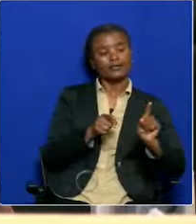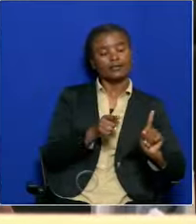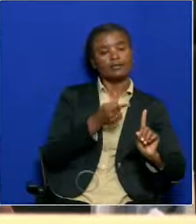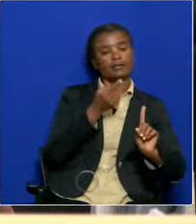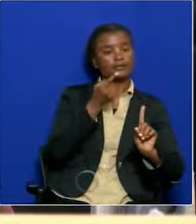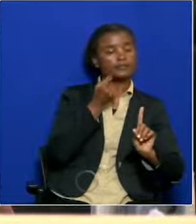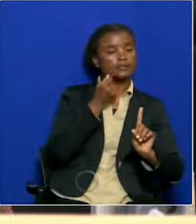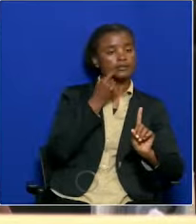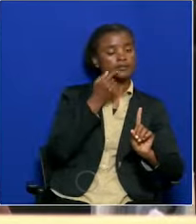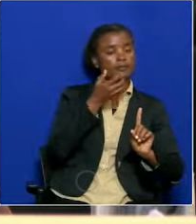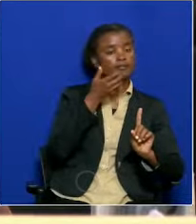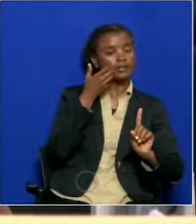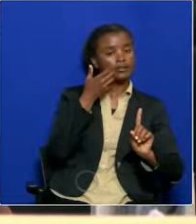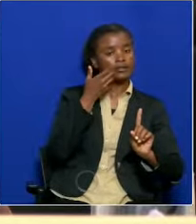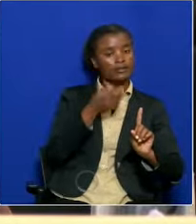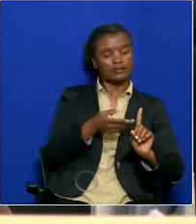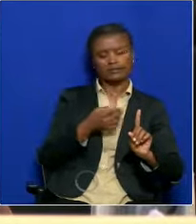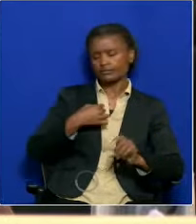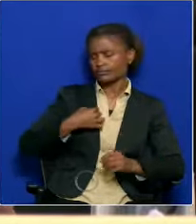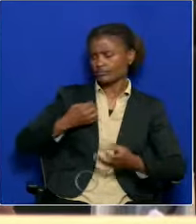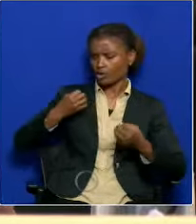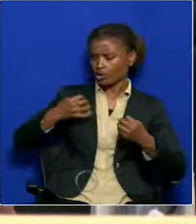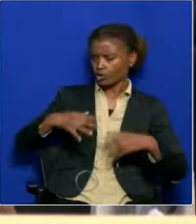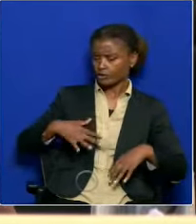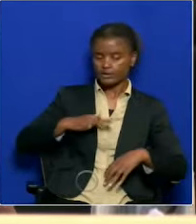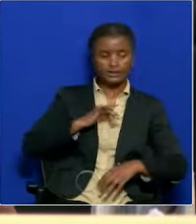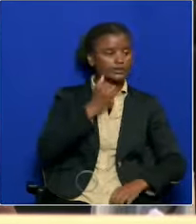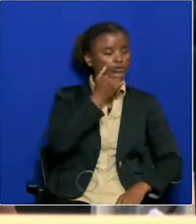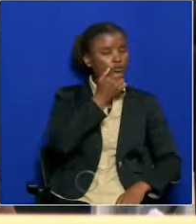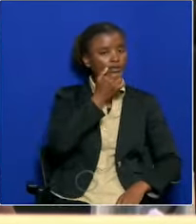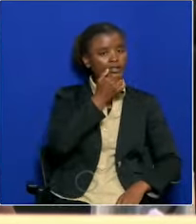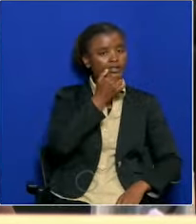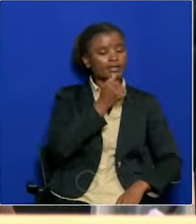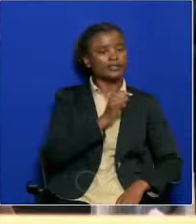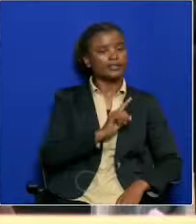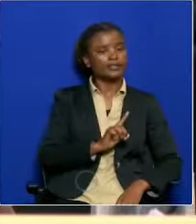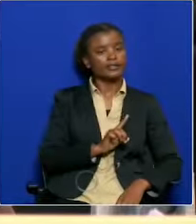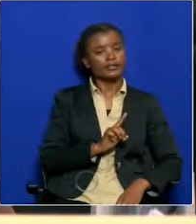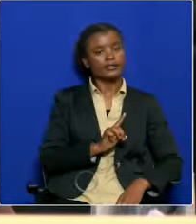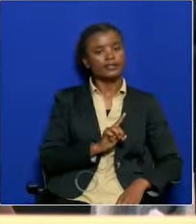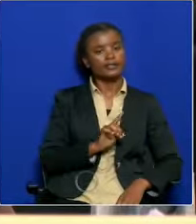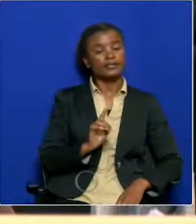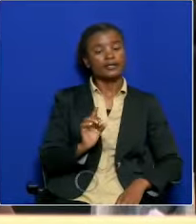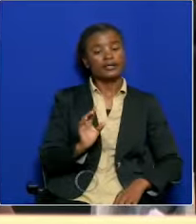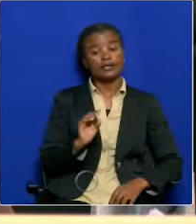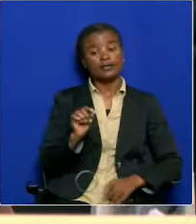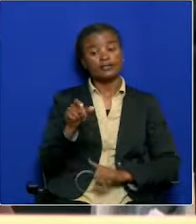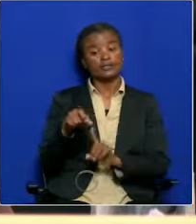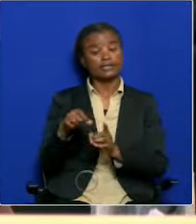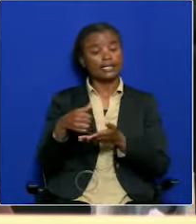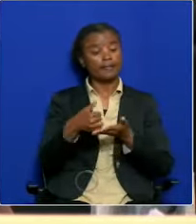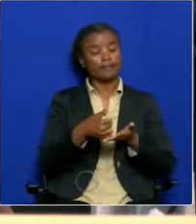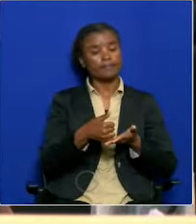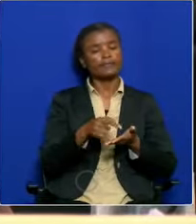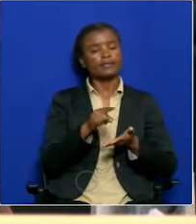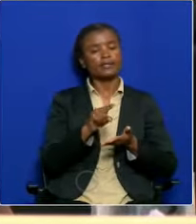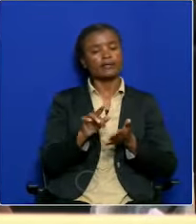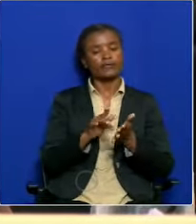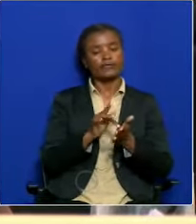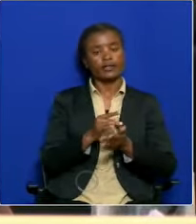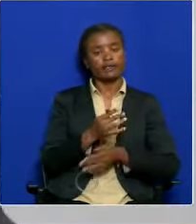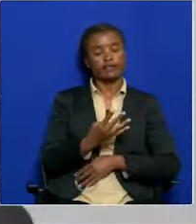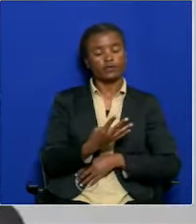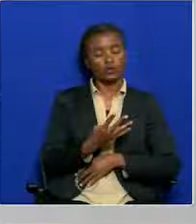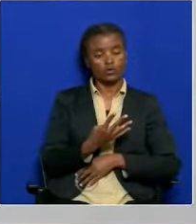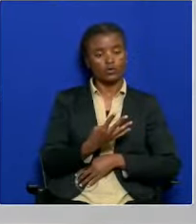I'm lost now. Oh, my apologies. I'm going to ask somebody to help you. File 4. File 4? Yeah, the one